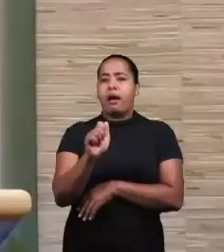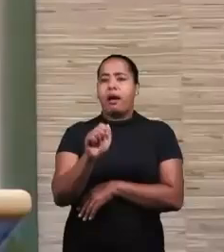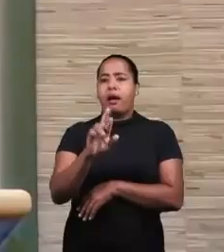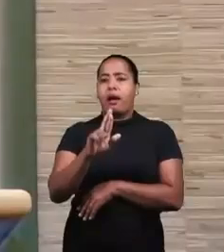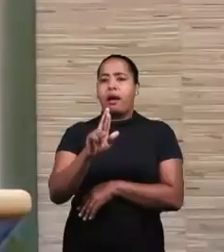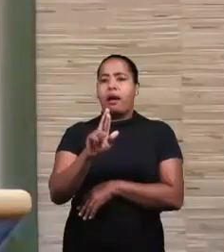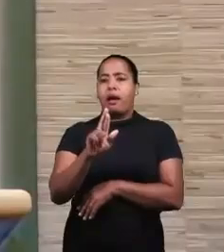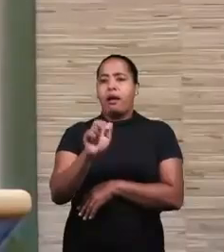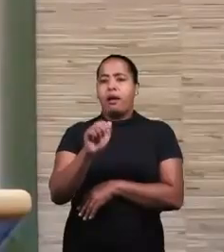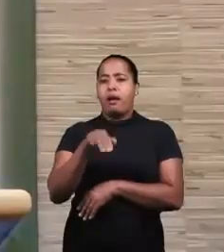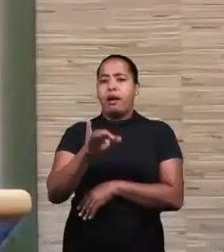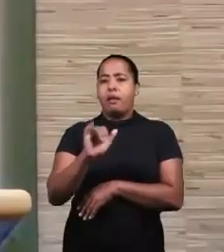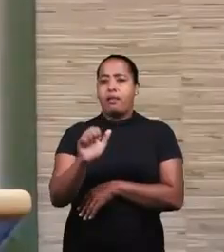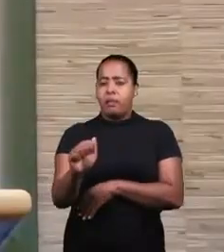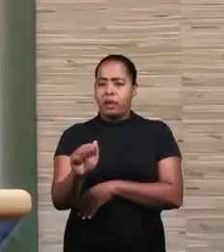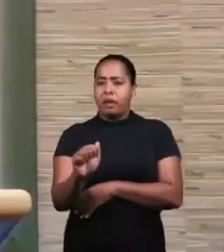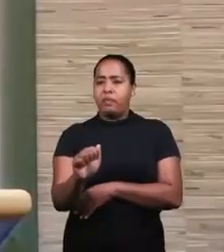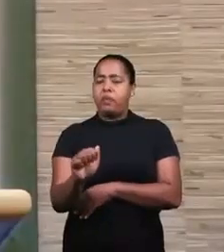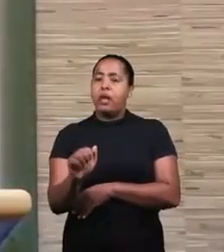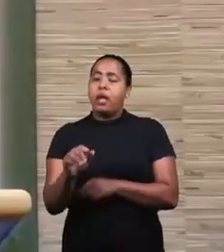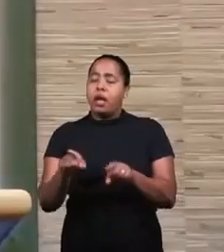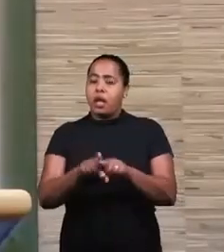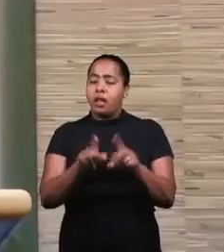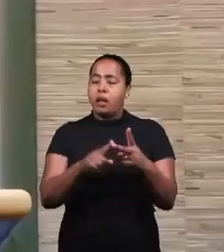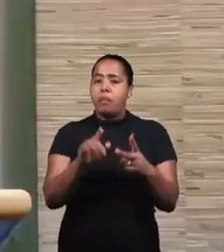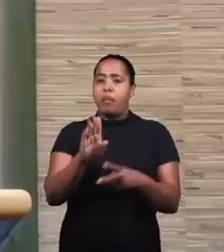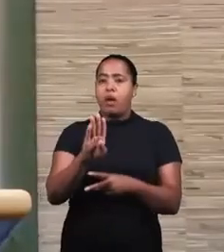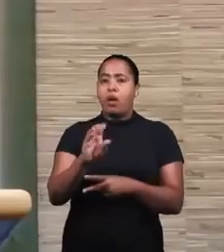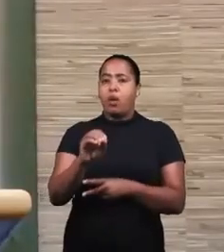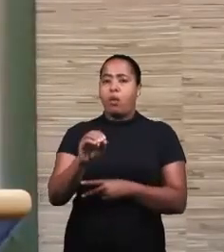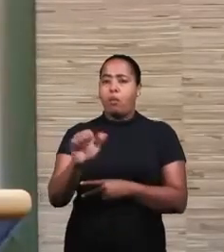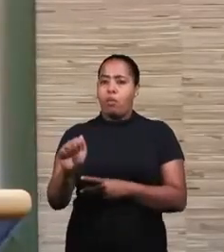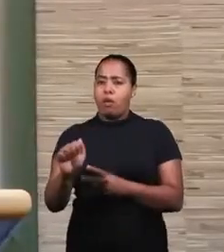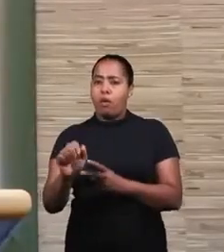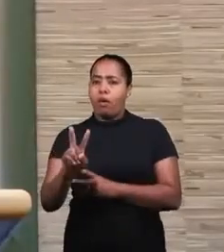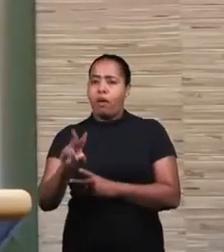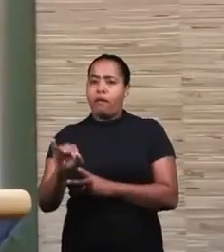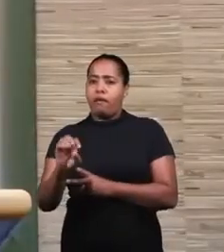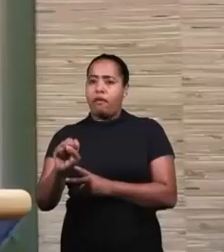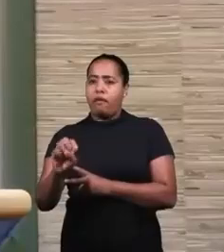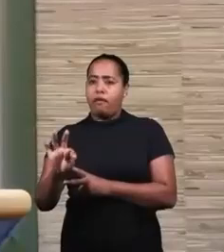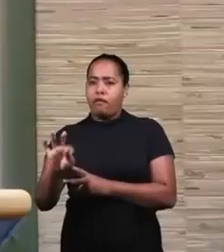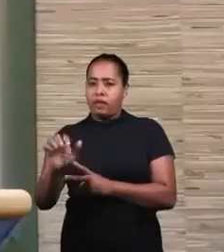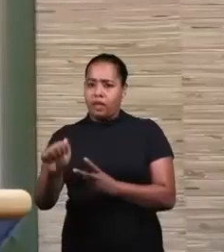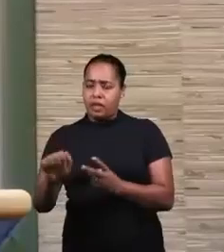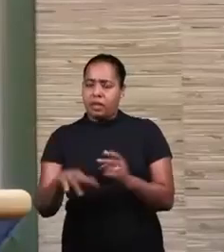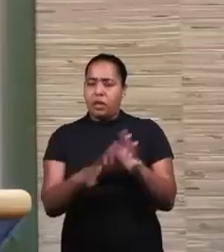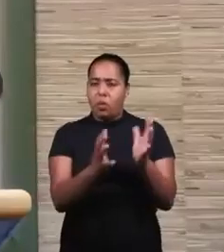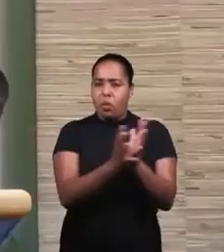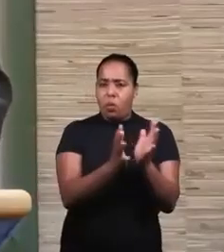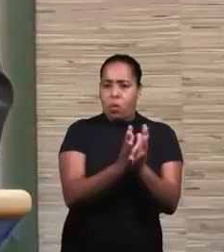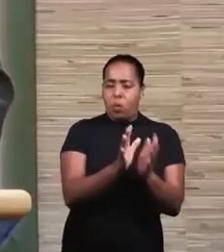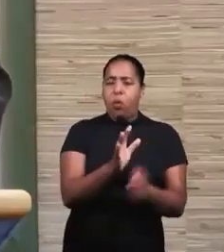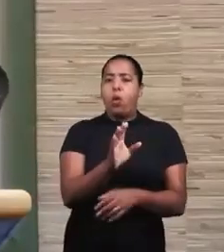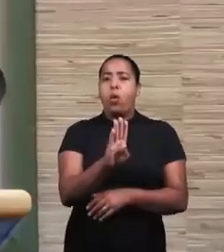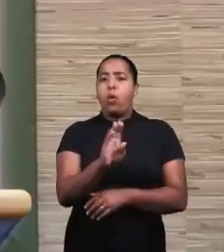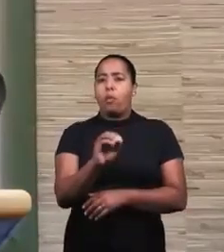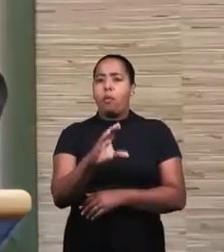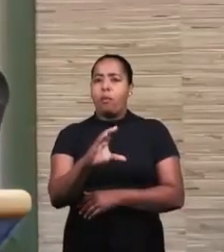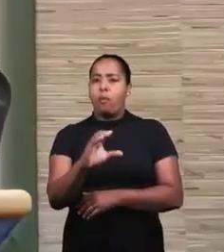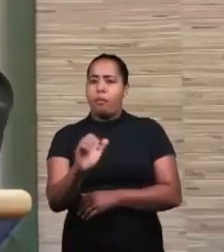churches. There is a group of Indians in Boca da Mata, Aleluia, and Fonte Nova,